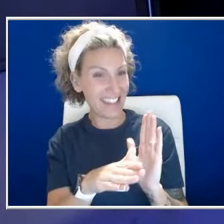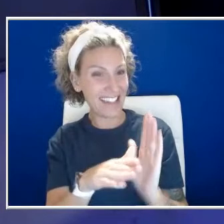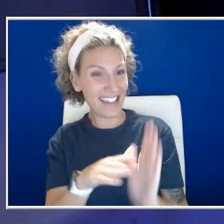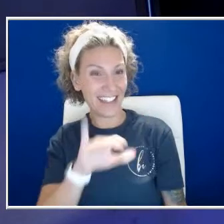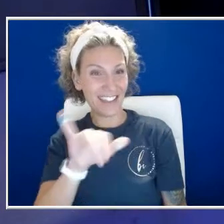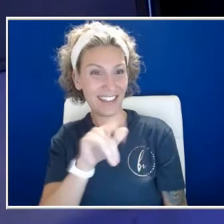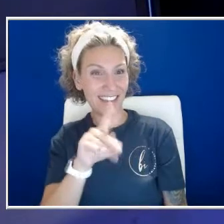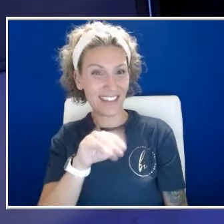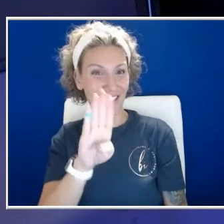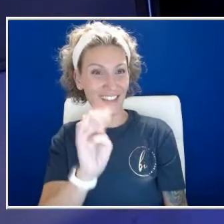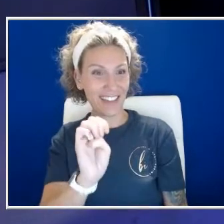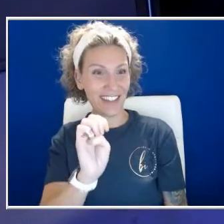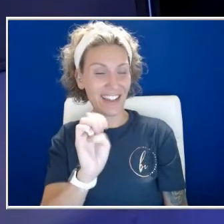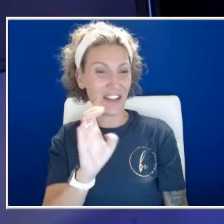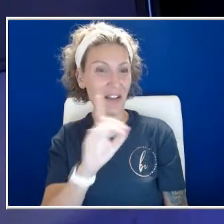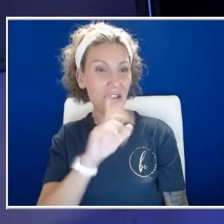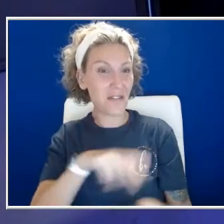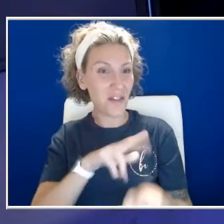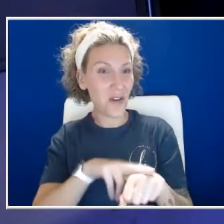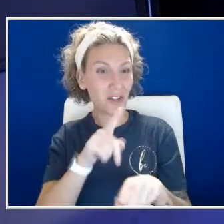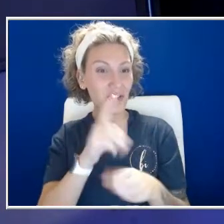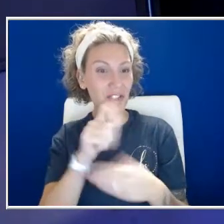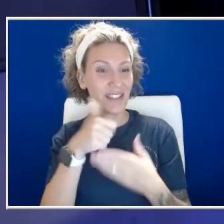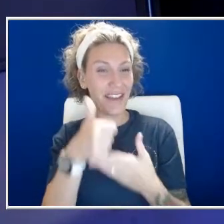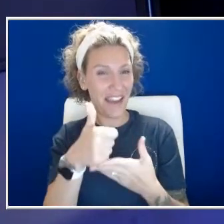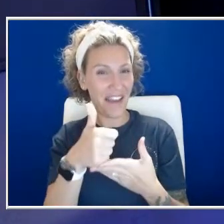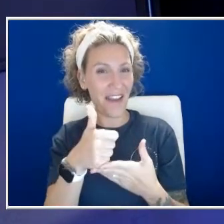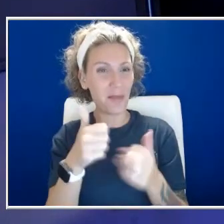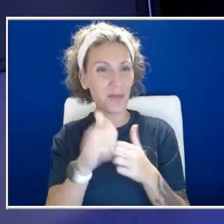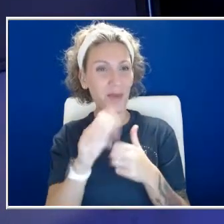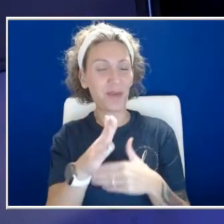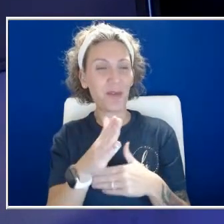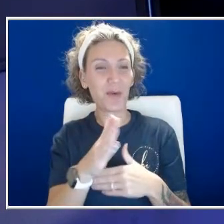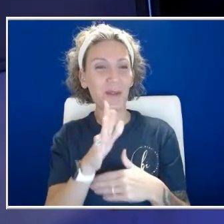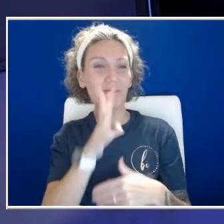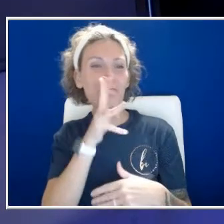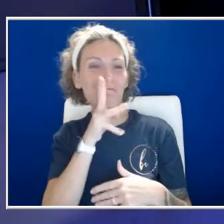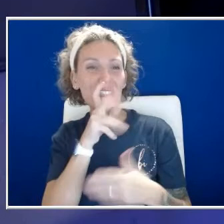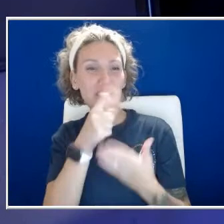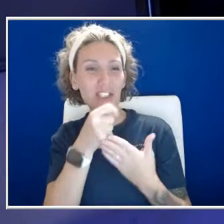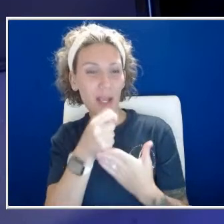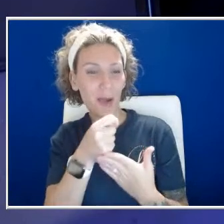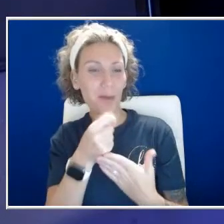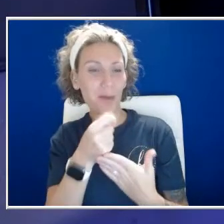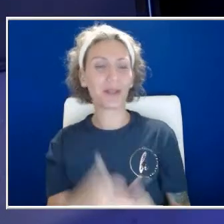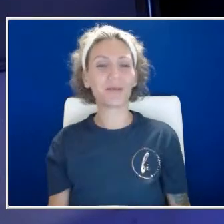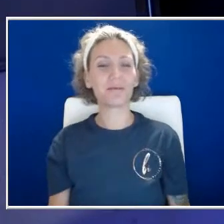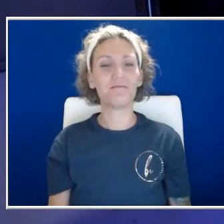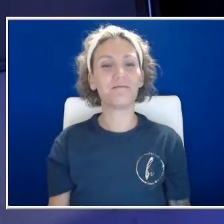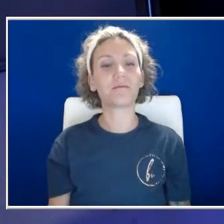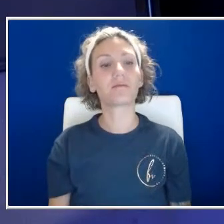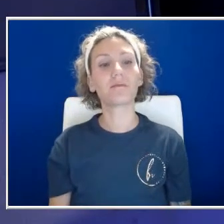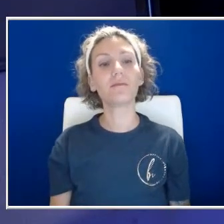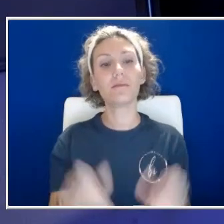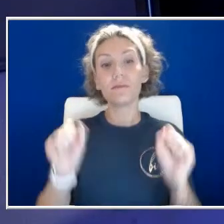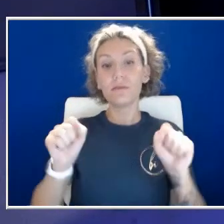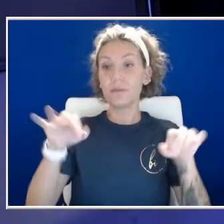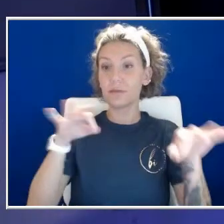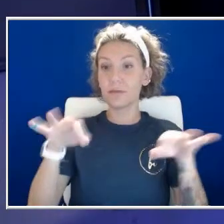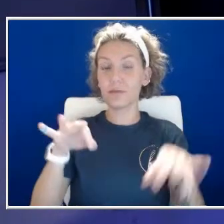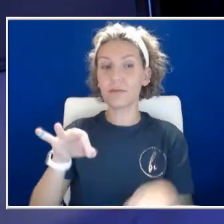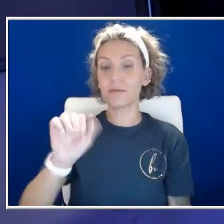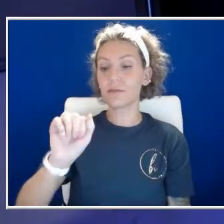of course, because she helped you through your speech therapy. Talk to us a little bit about aphasia, what